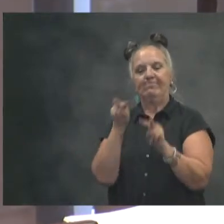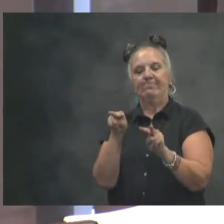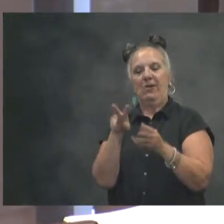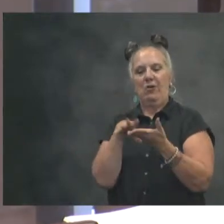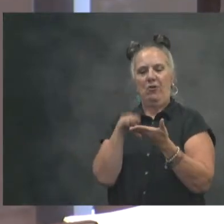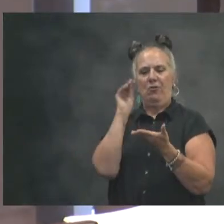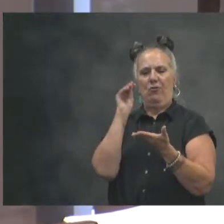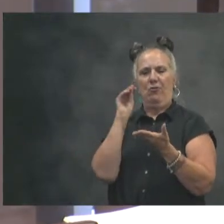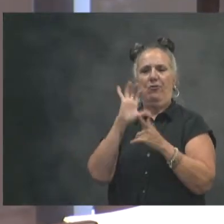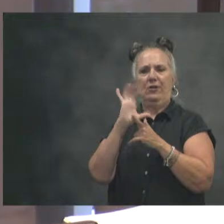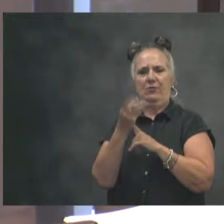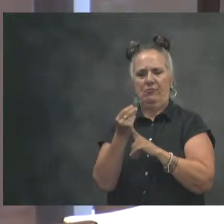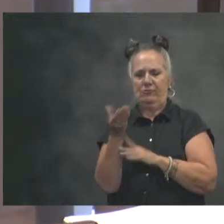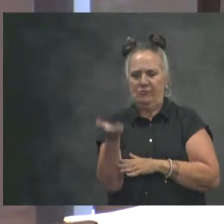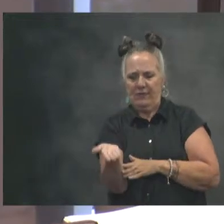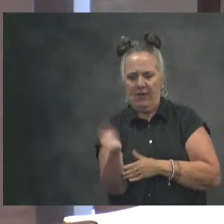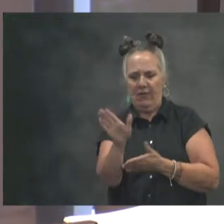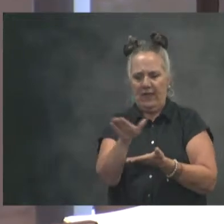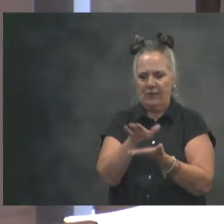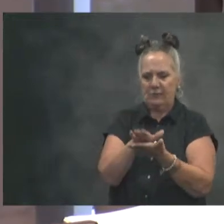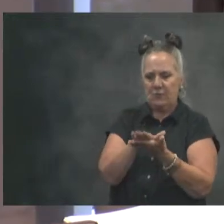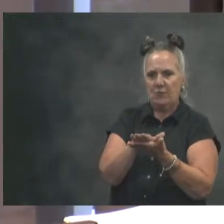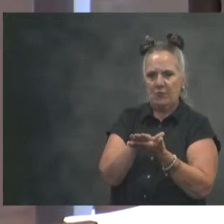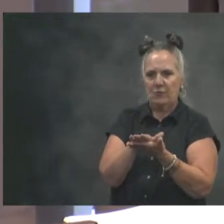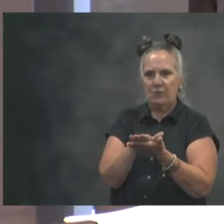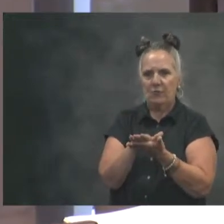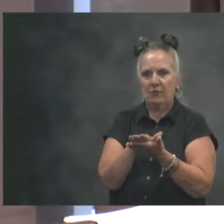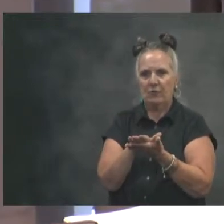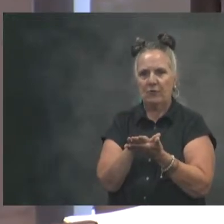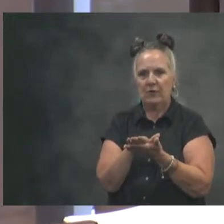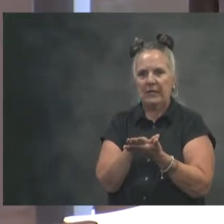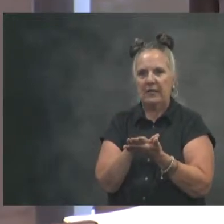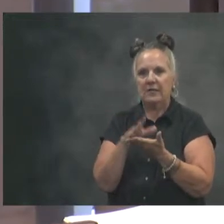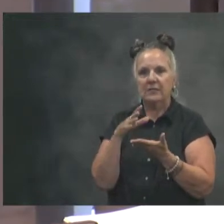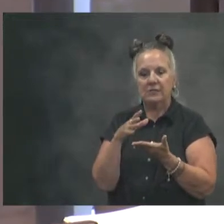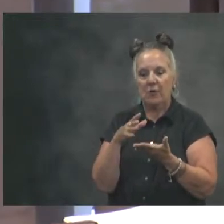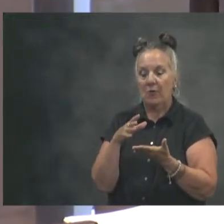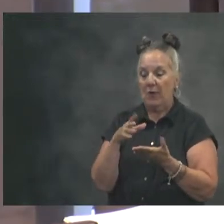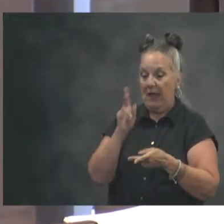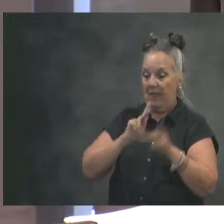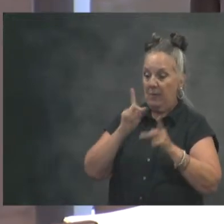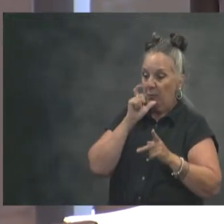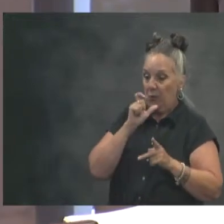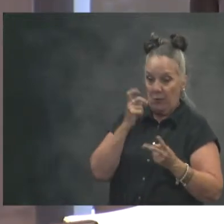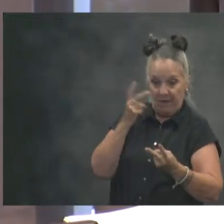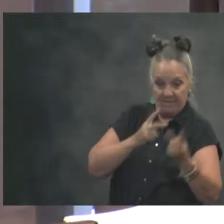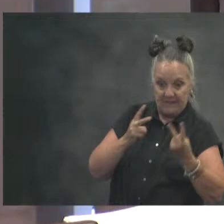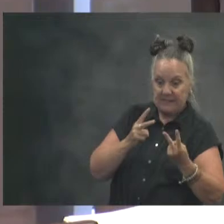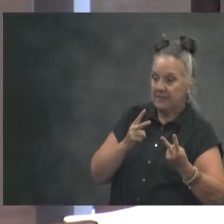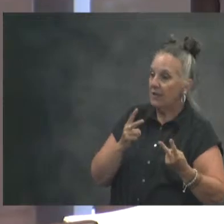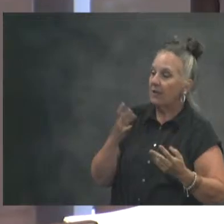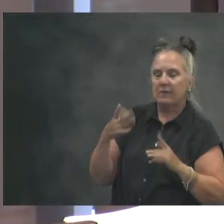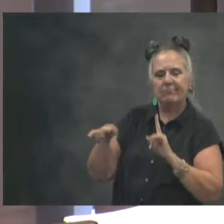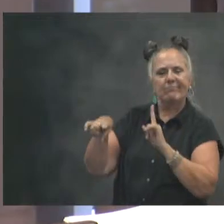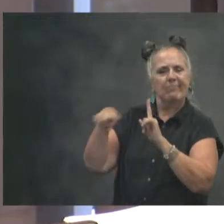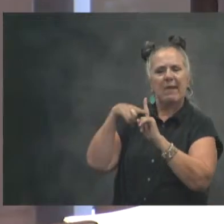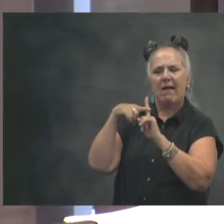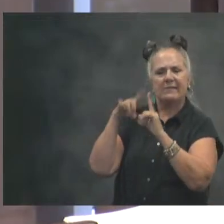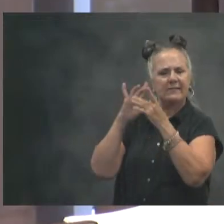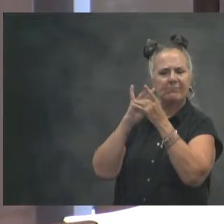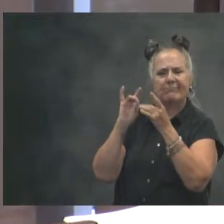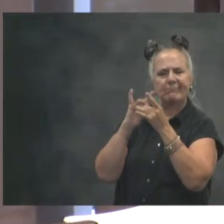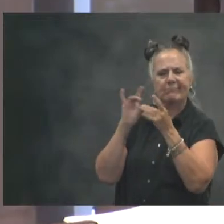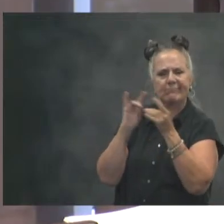learning culture there. I know the feedback that we received from our external guests was overwhelmingly positive.